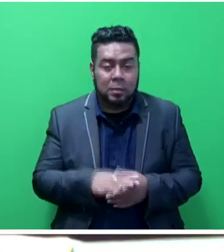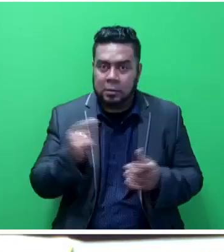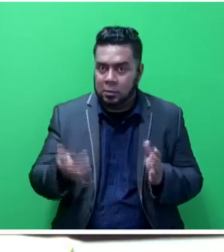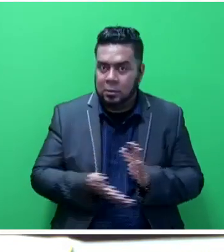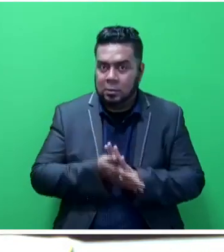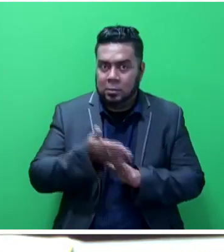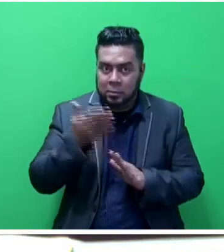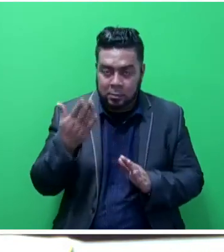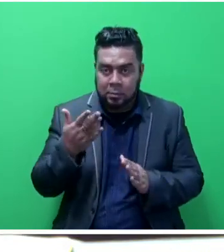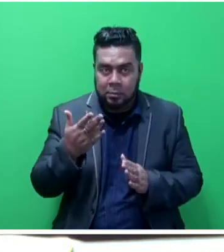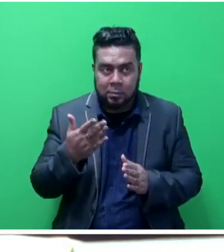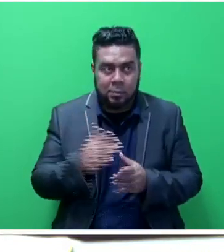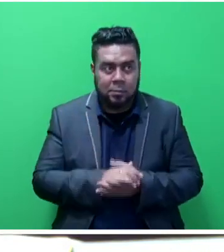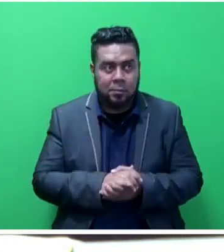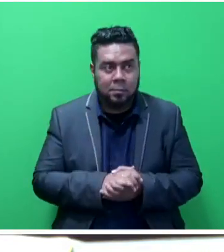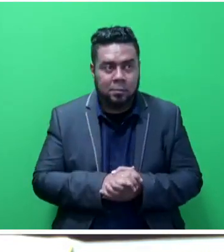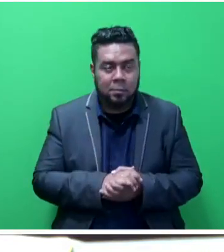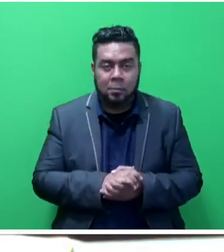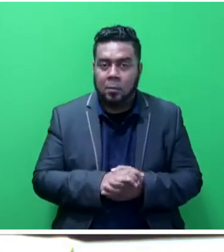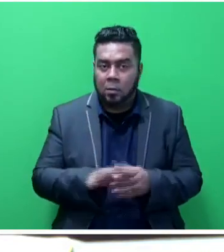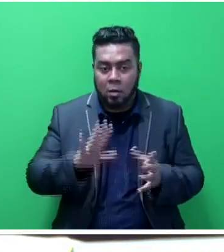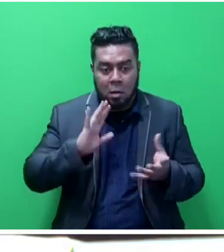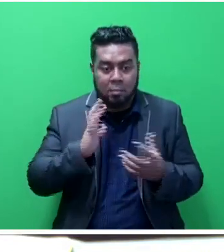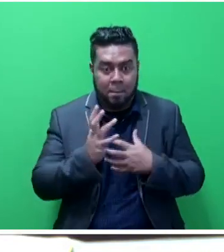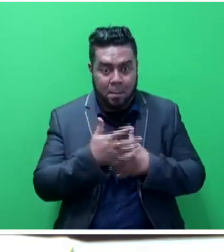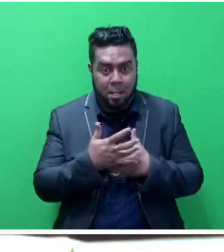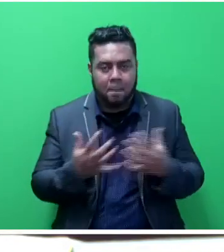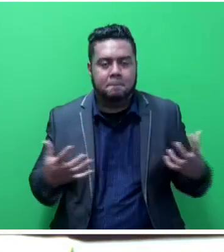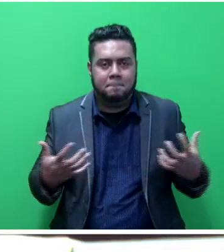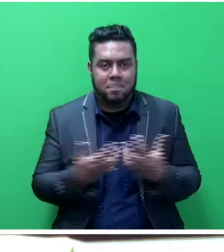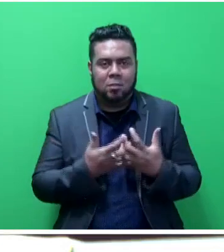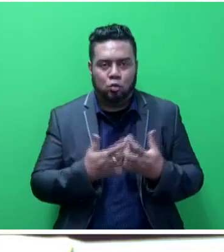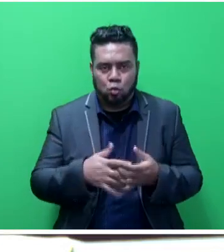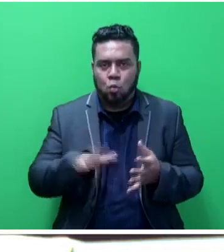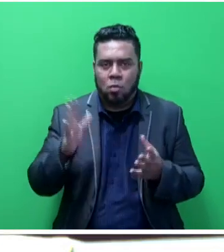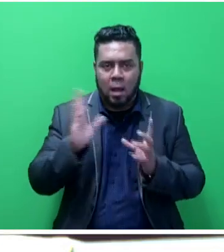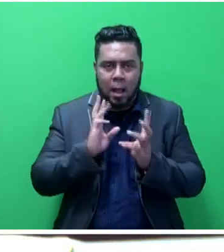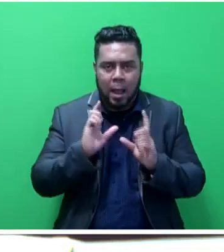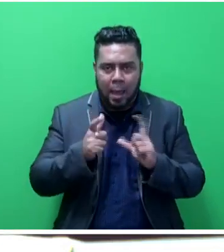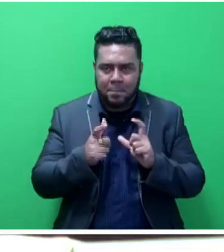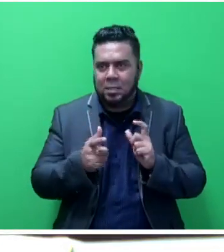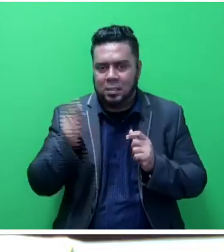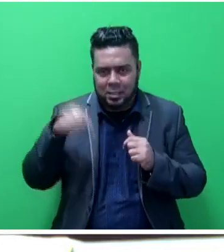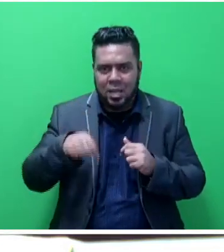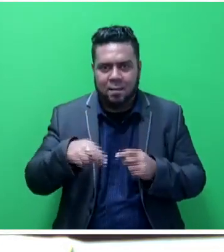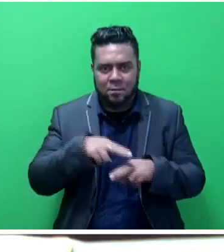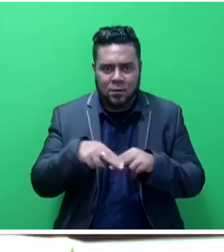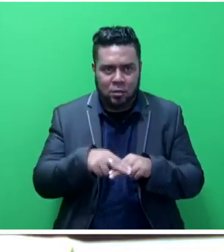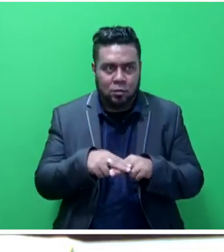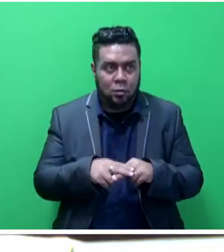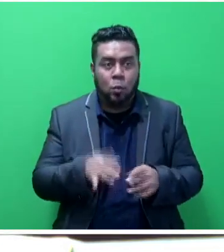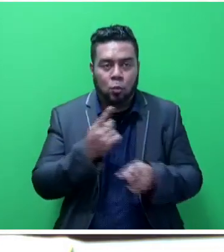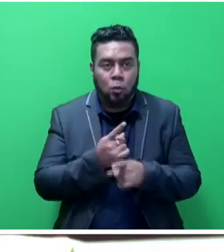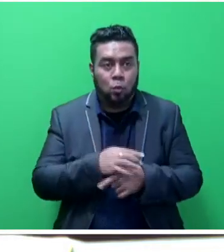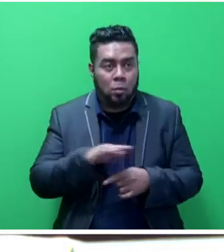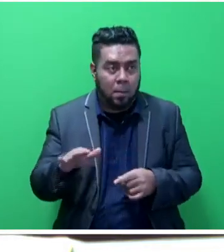high-yielding, Speaker, adaptable to tropical climate. We're also talking to them, Mr. Speaker,